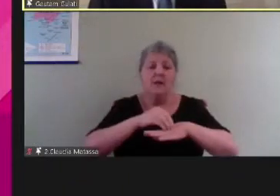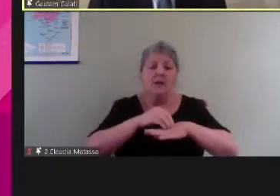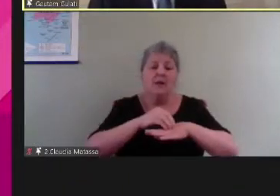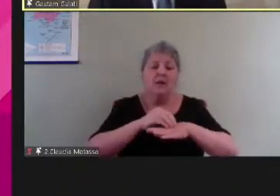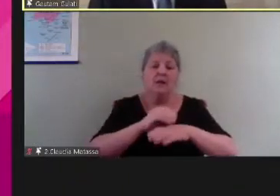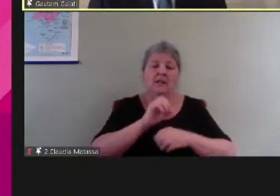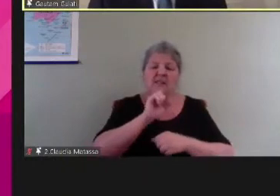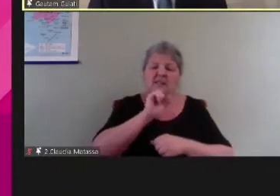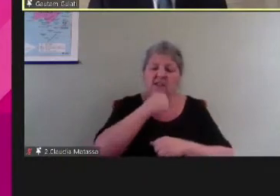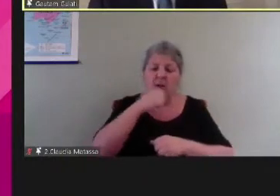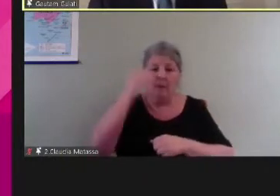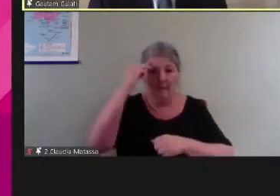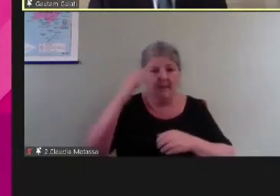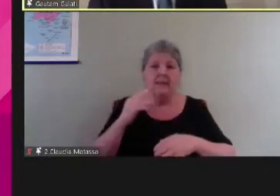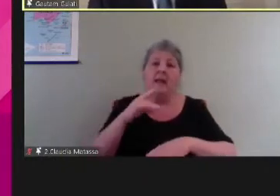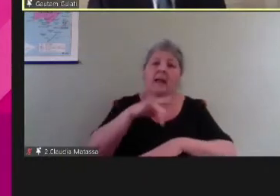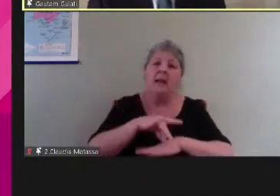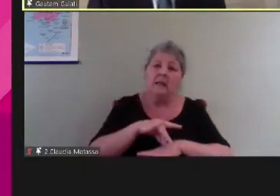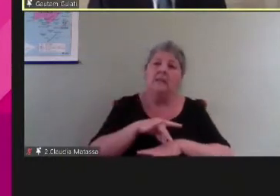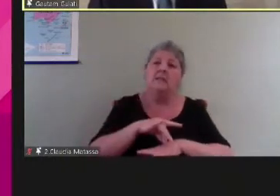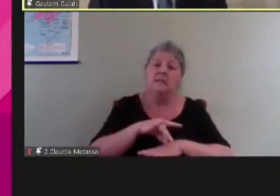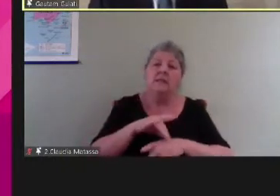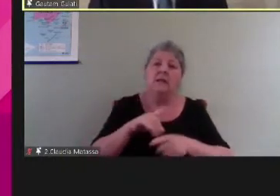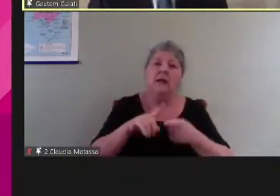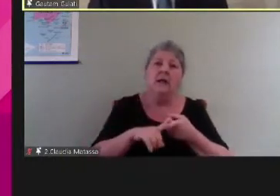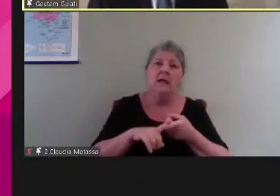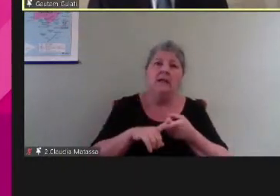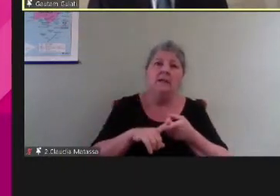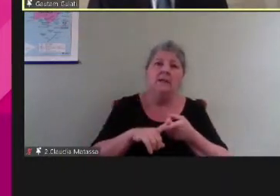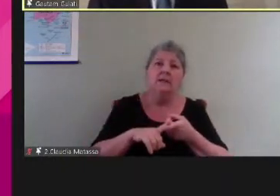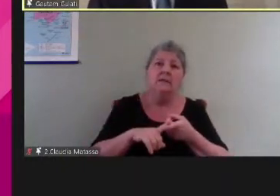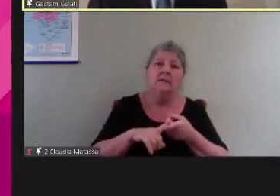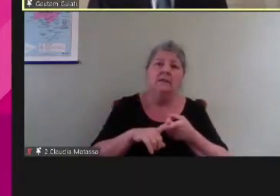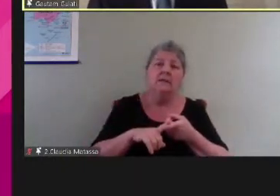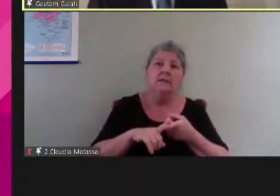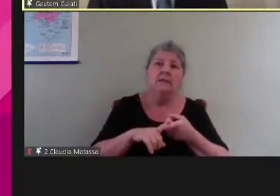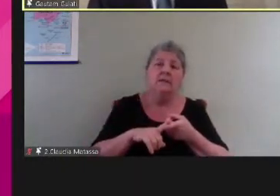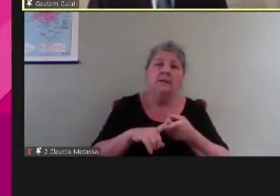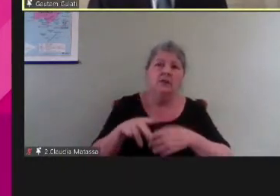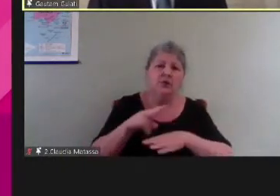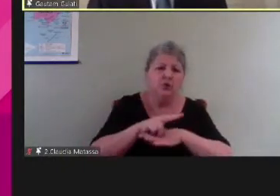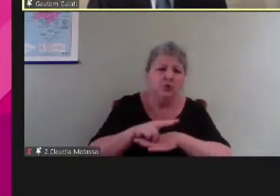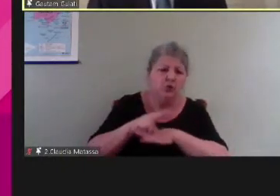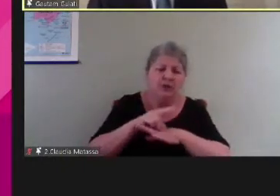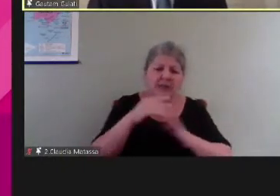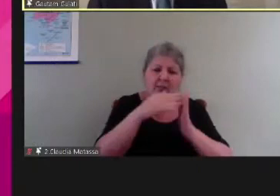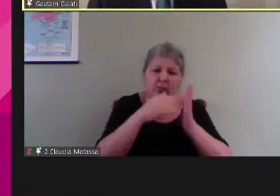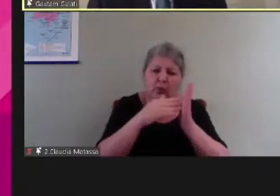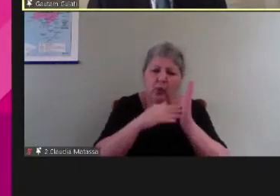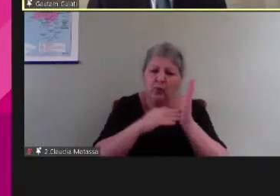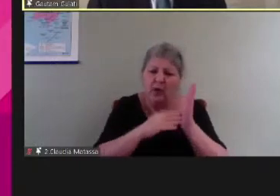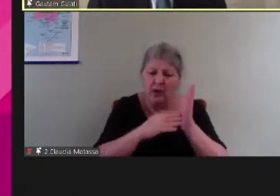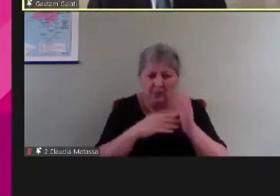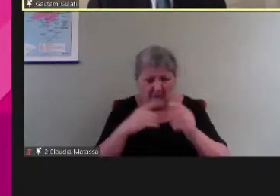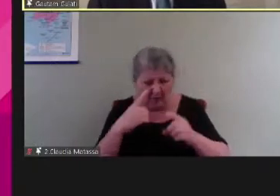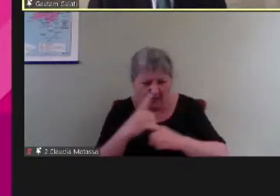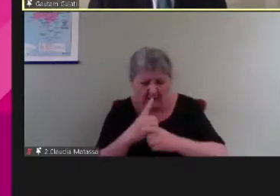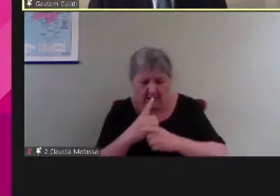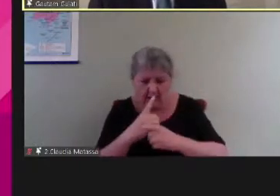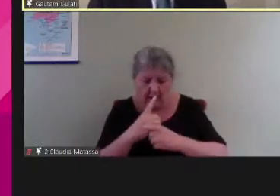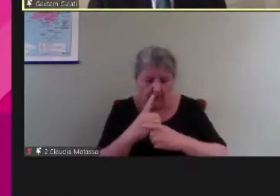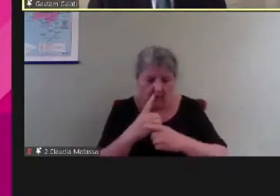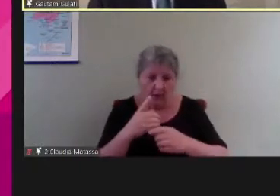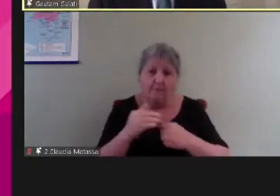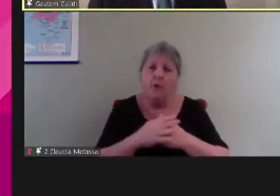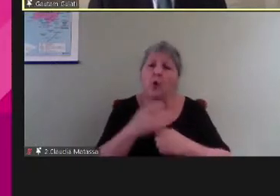mental illness, and the screening programs that exist are limited to Dublin prisons